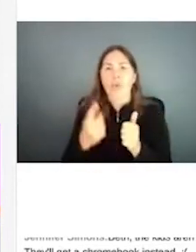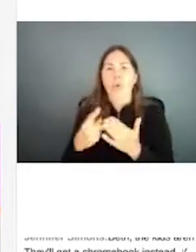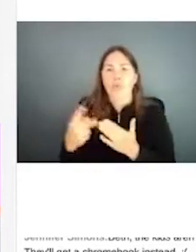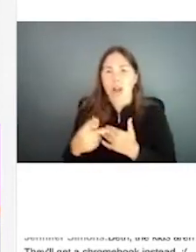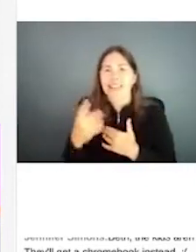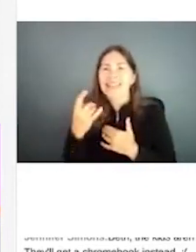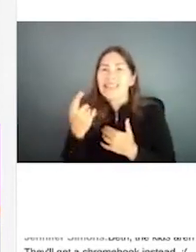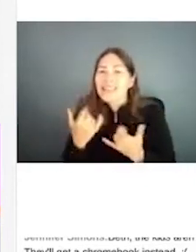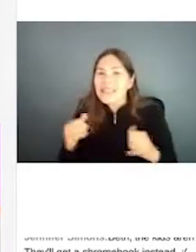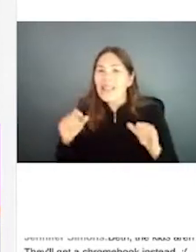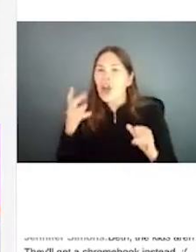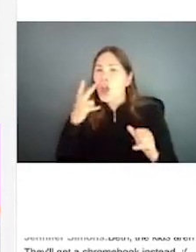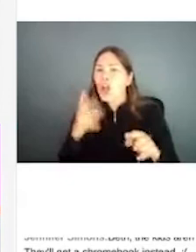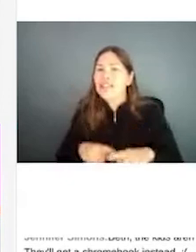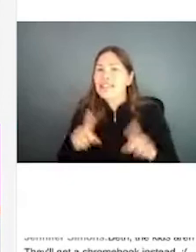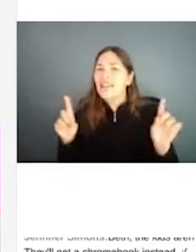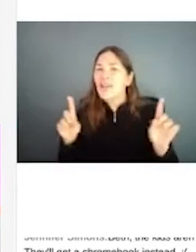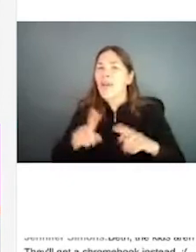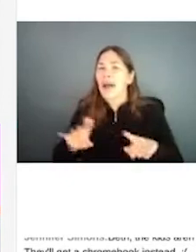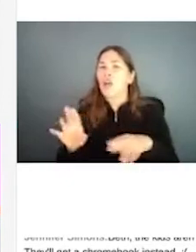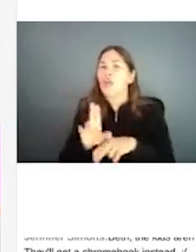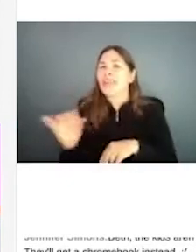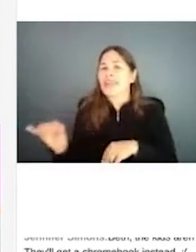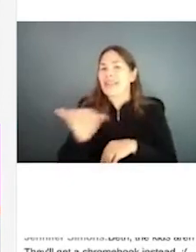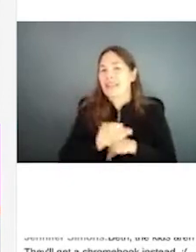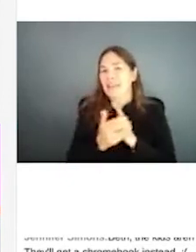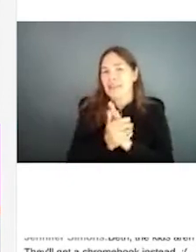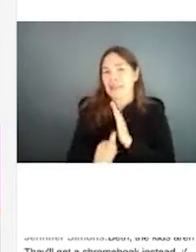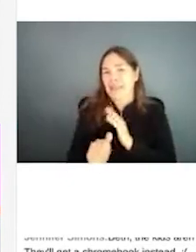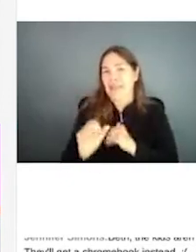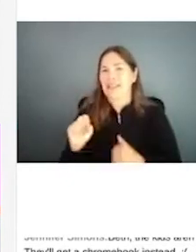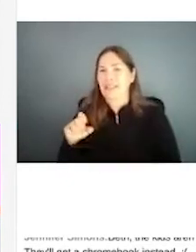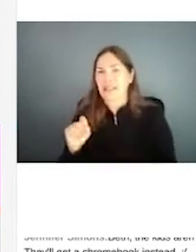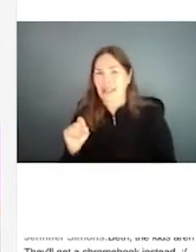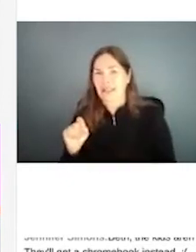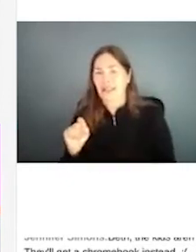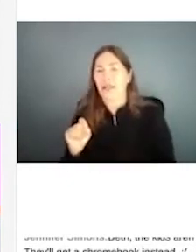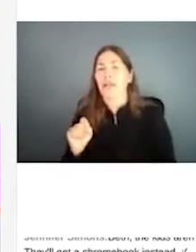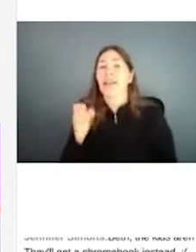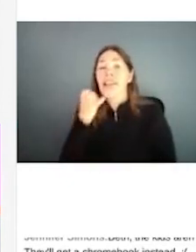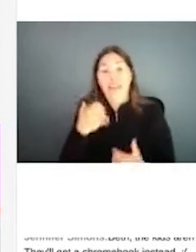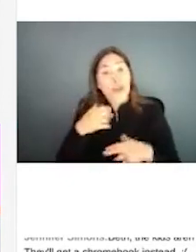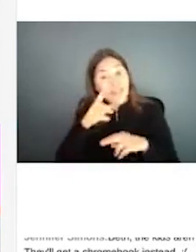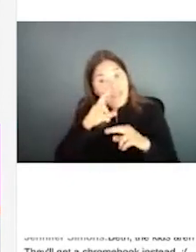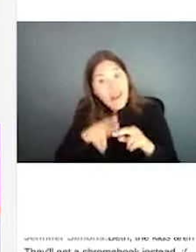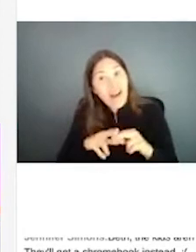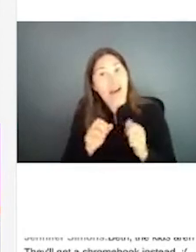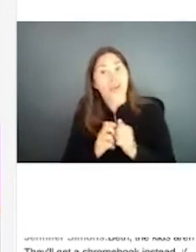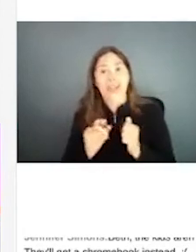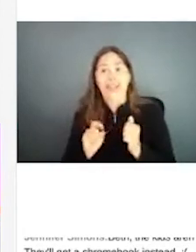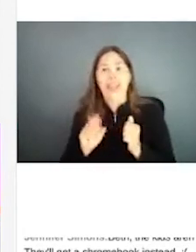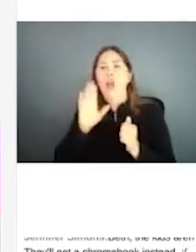looks different, but they're using the same skill sets. But if you have fun with it, they're